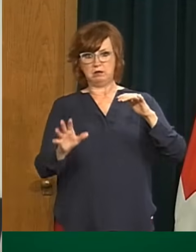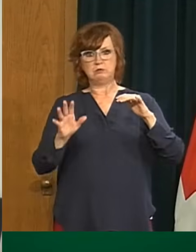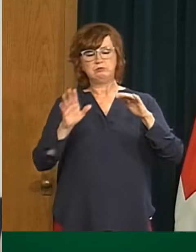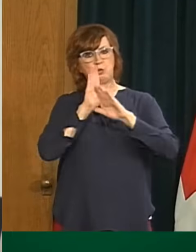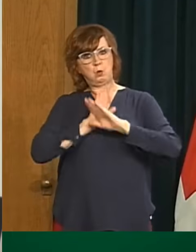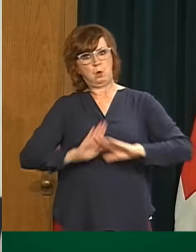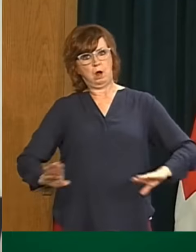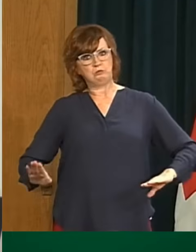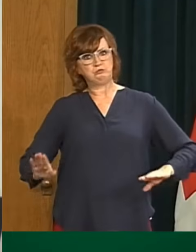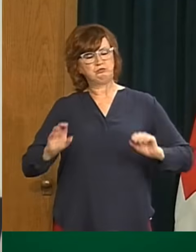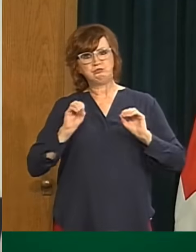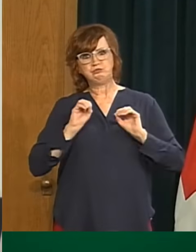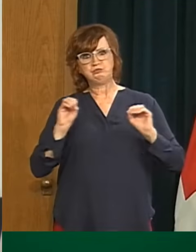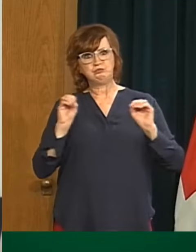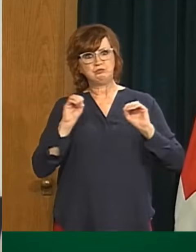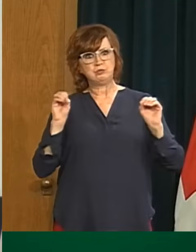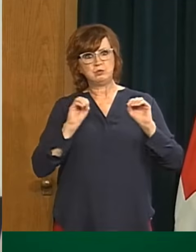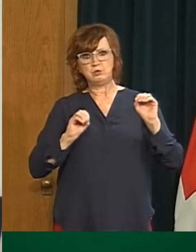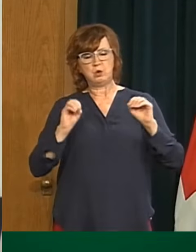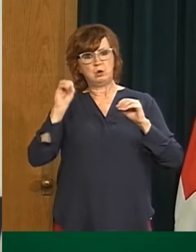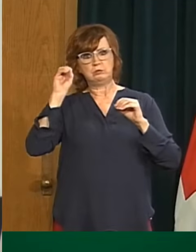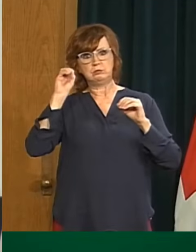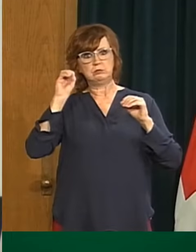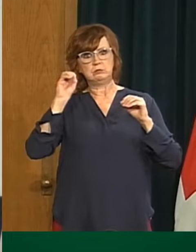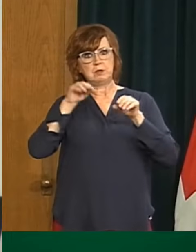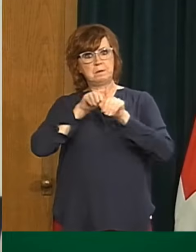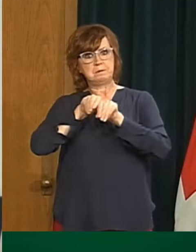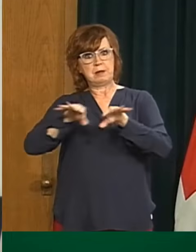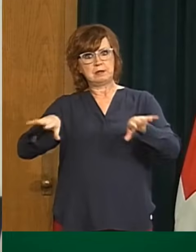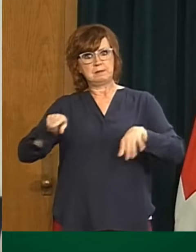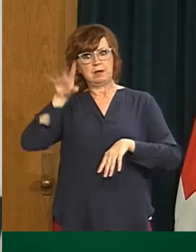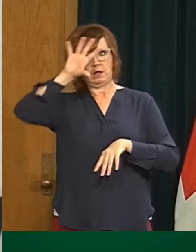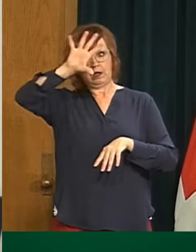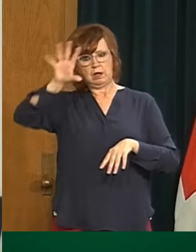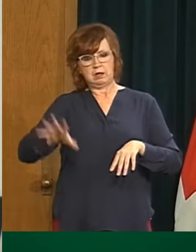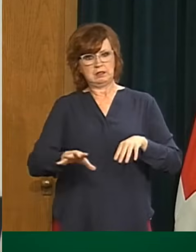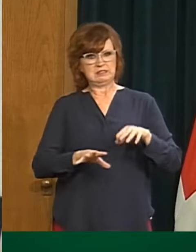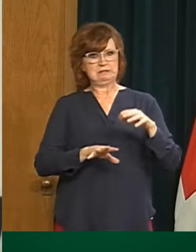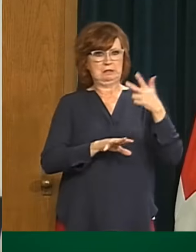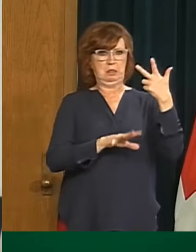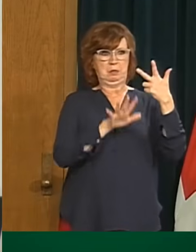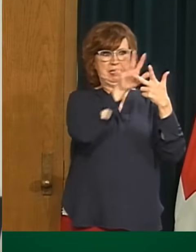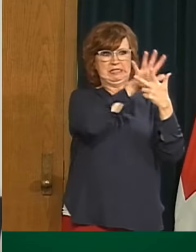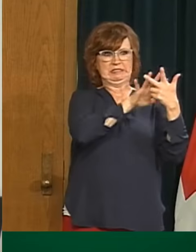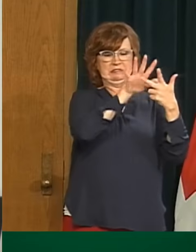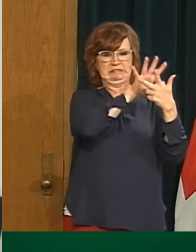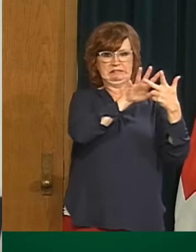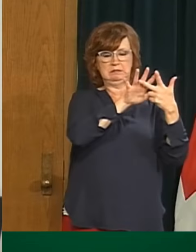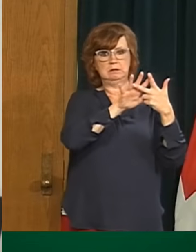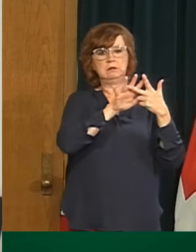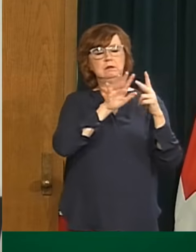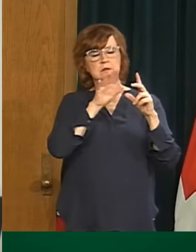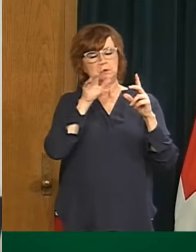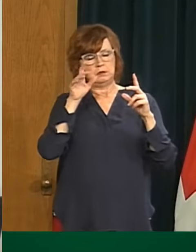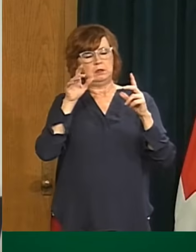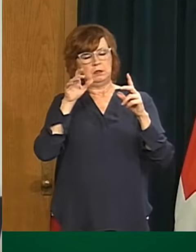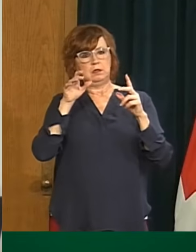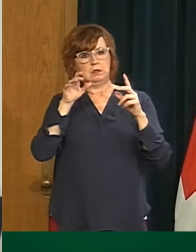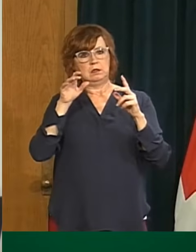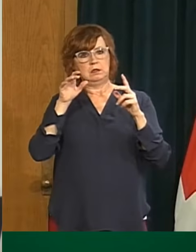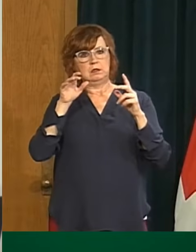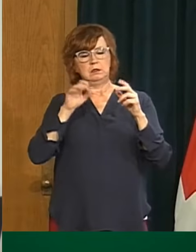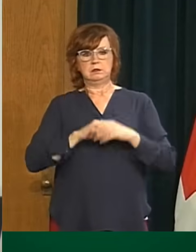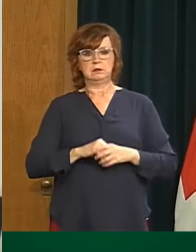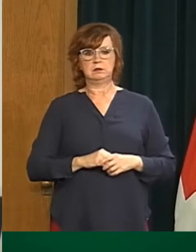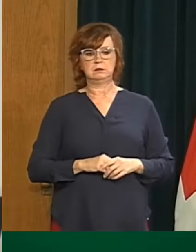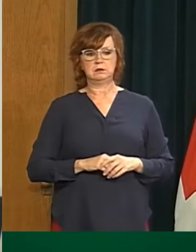is not going back to business as usual. It is going forwards in the new normal. There